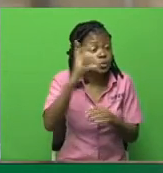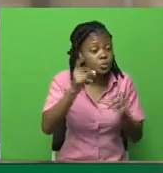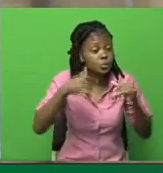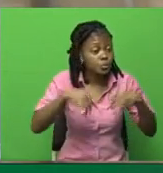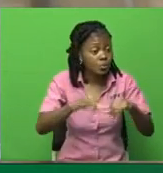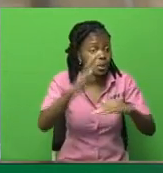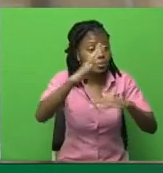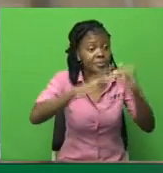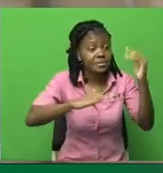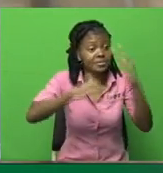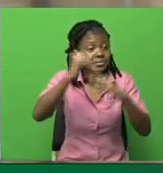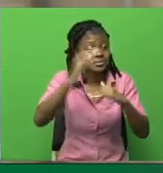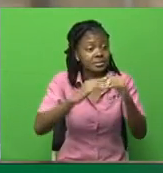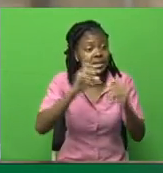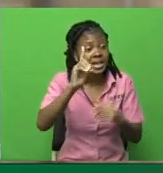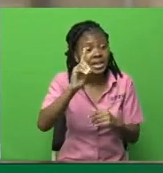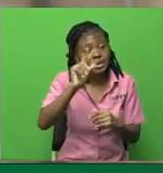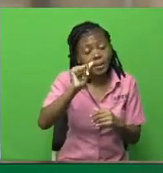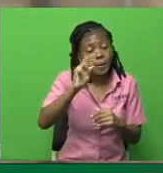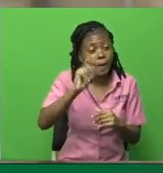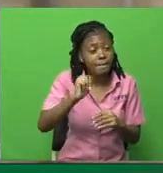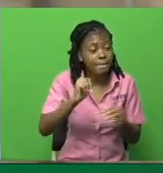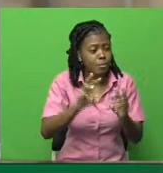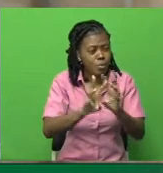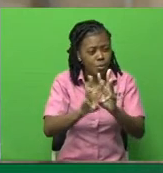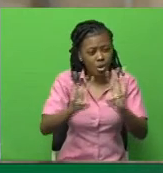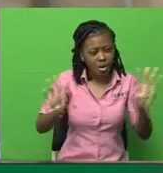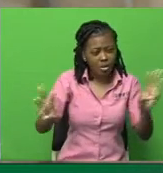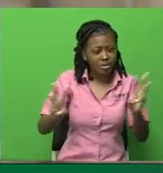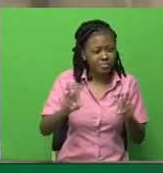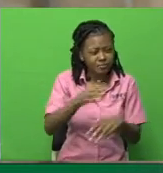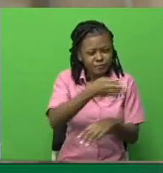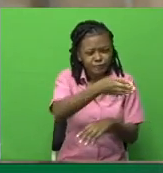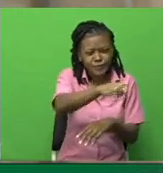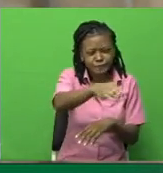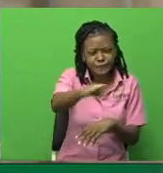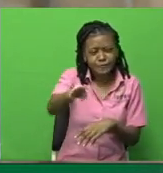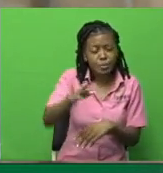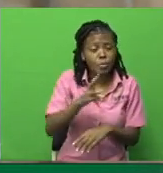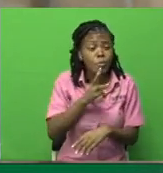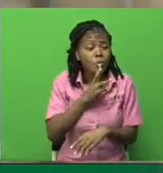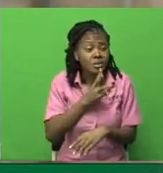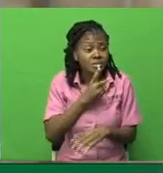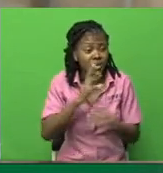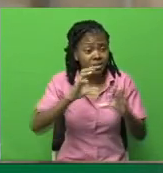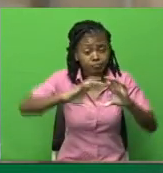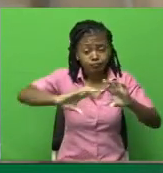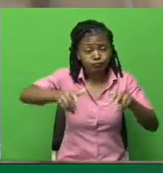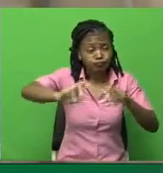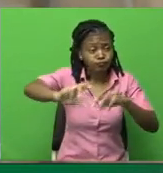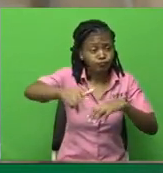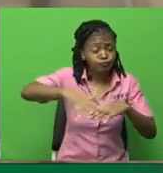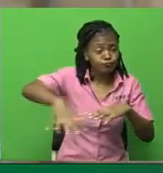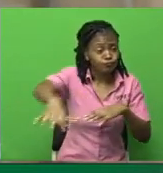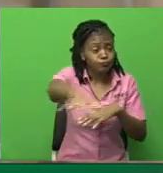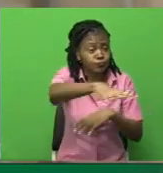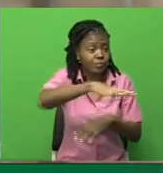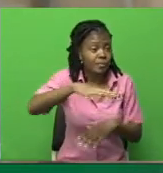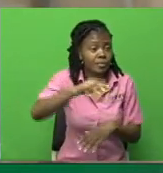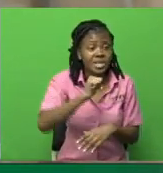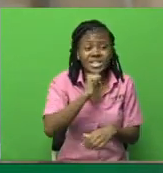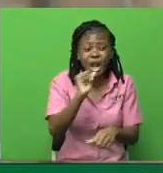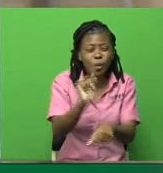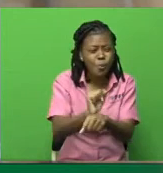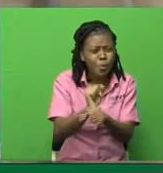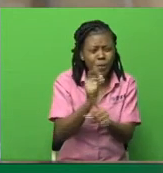treatment plants all of these major water treatment facilities are all operating below their capacity and as we believe